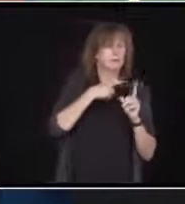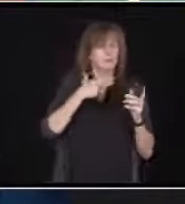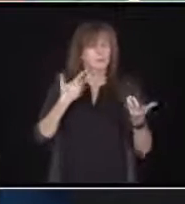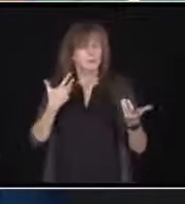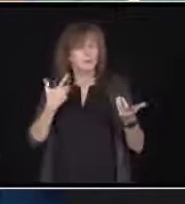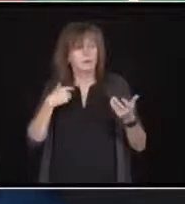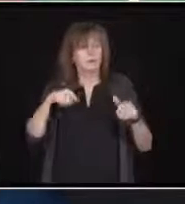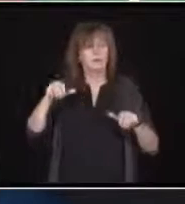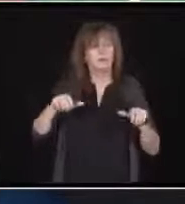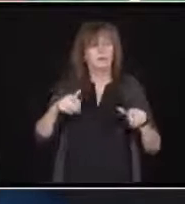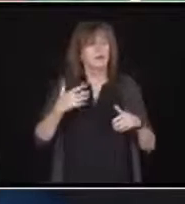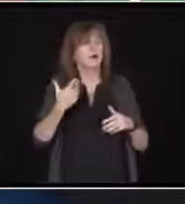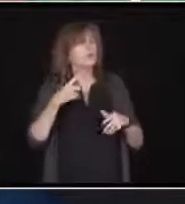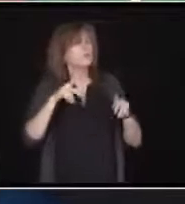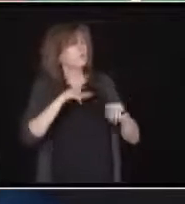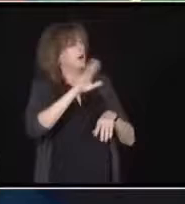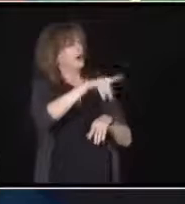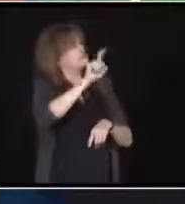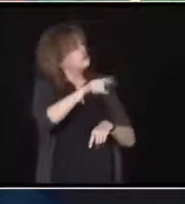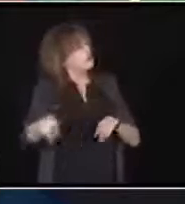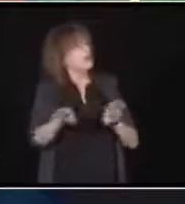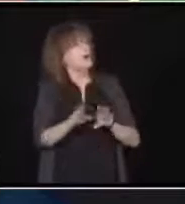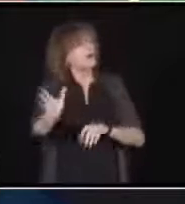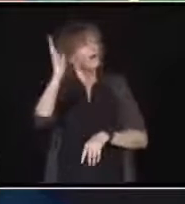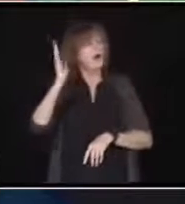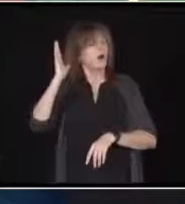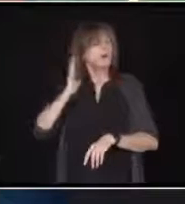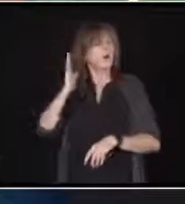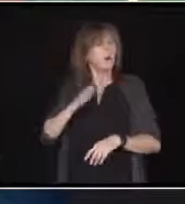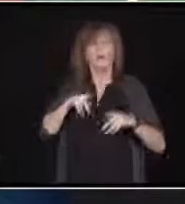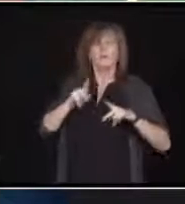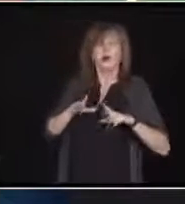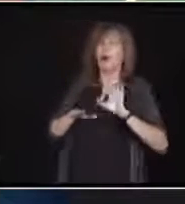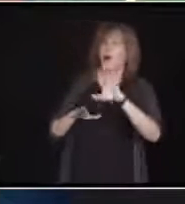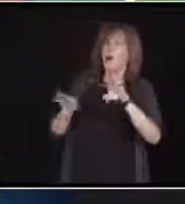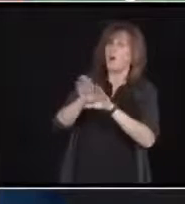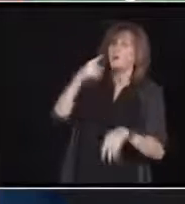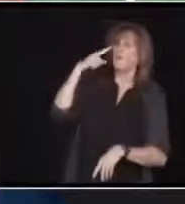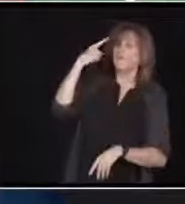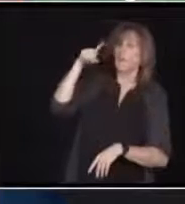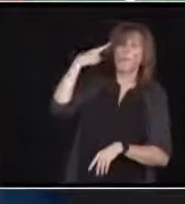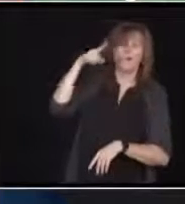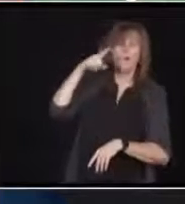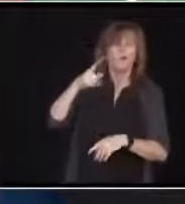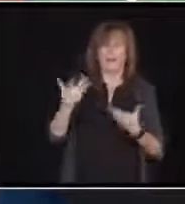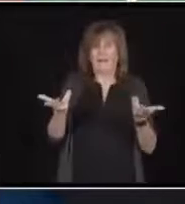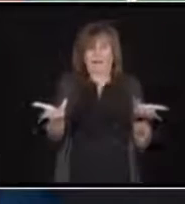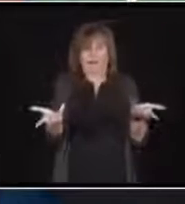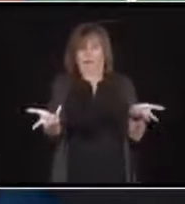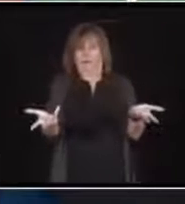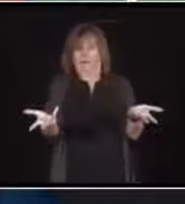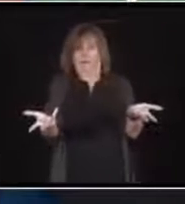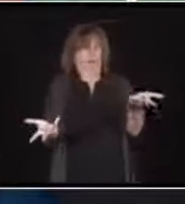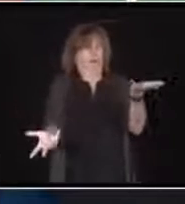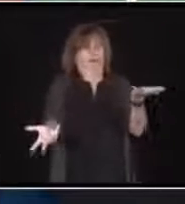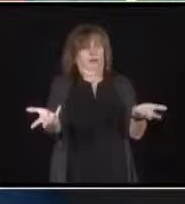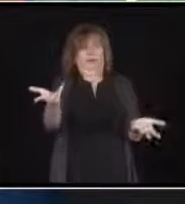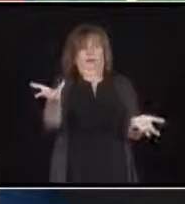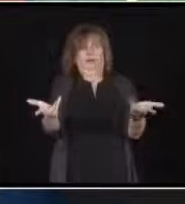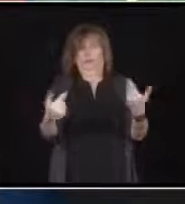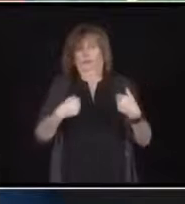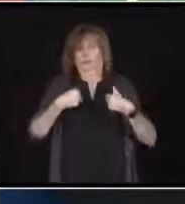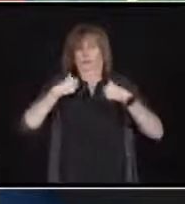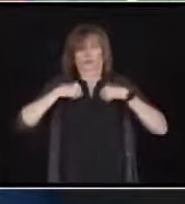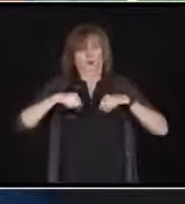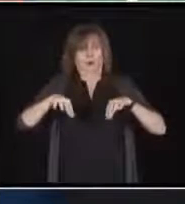say we should have closed them sooner, and there are people who say we shouldn't have closed them. So we're trying to get the best balance we